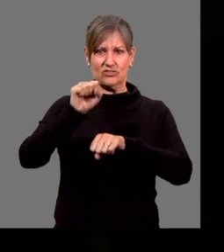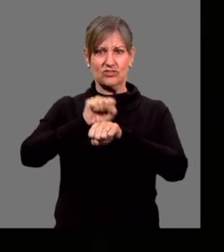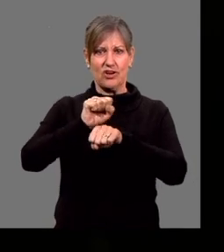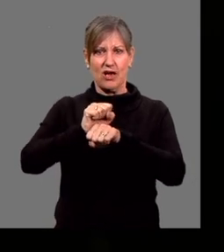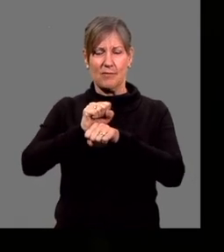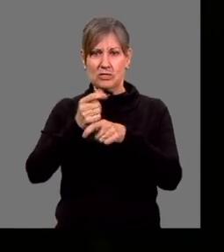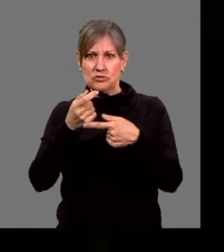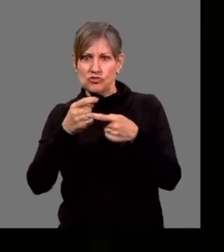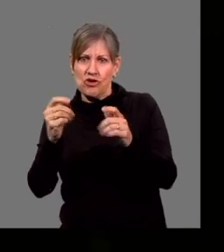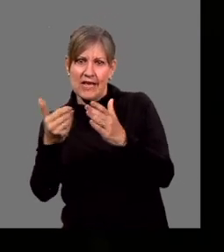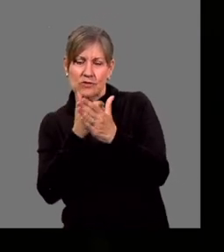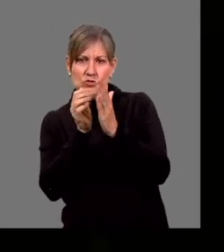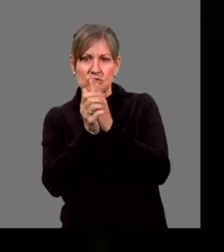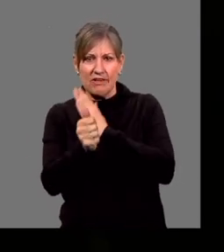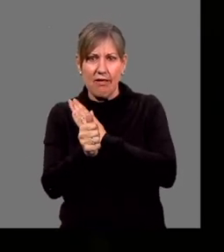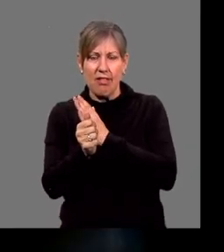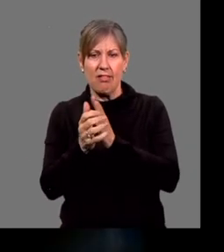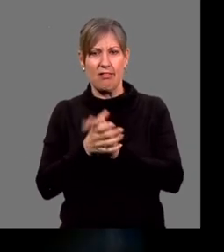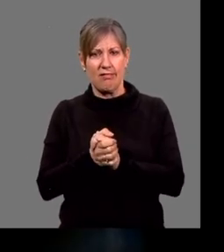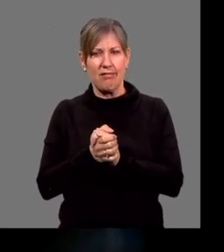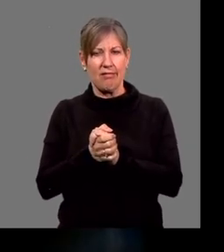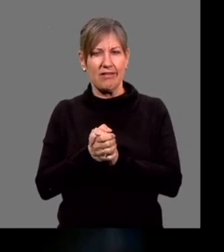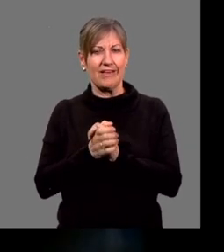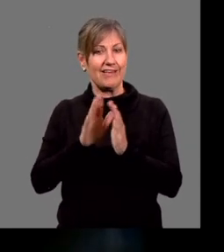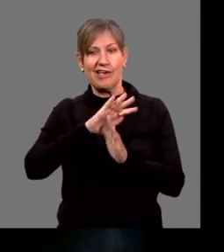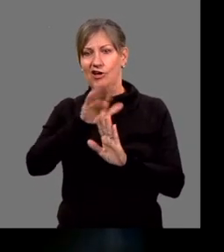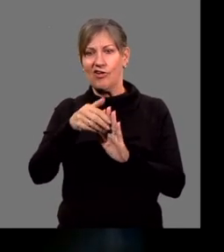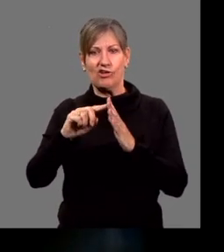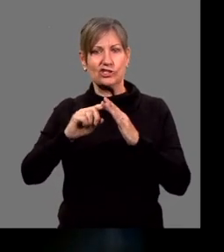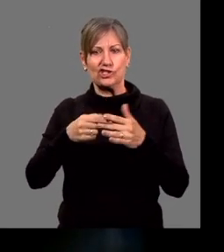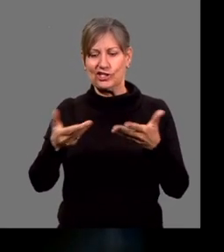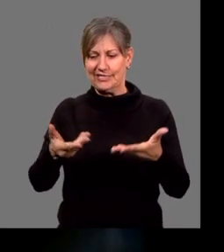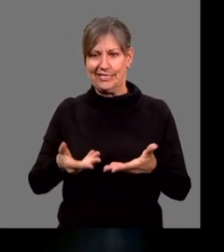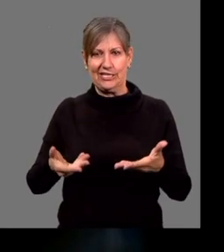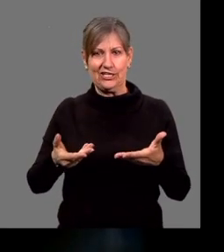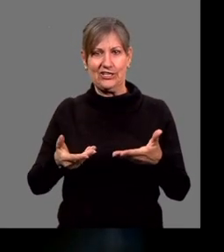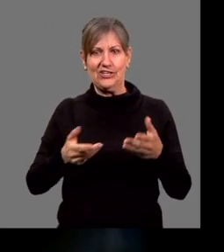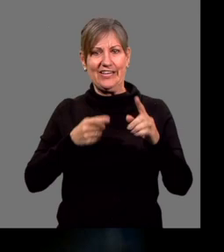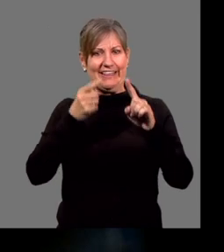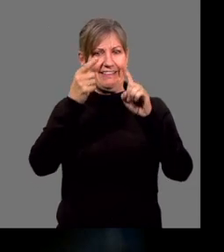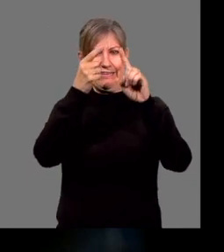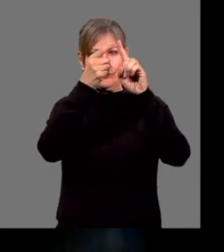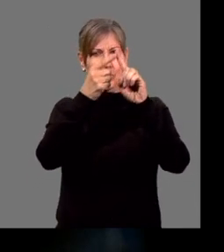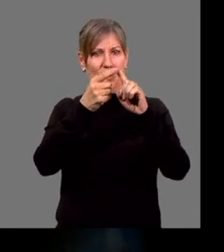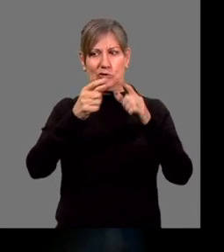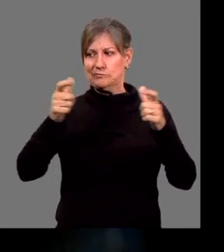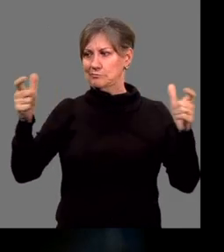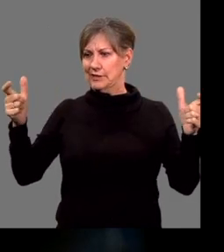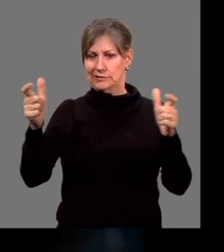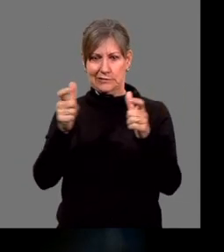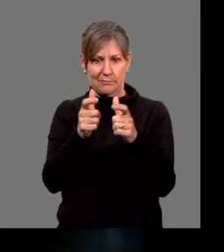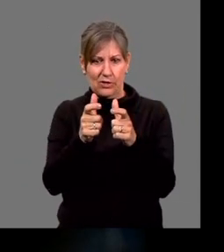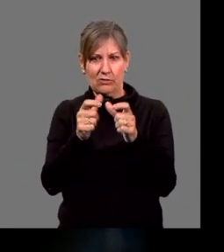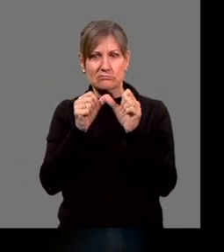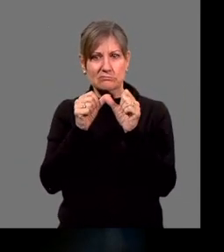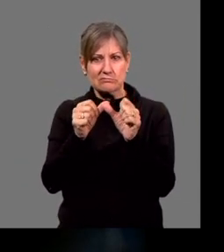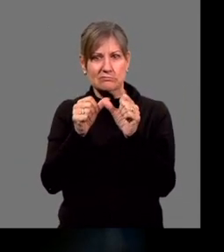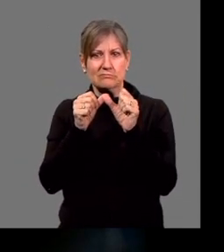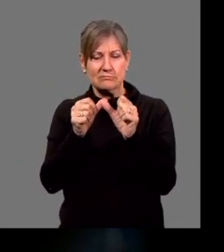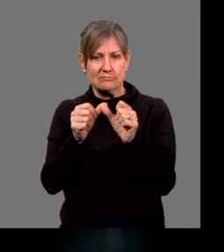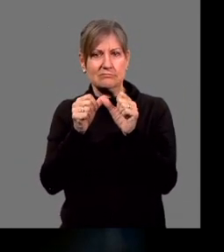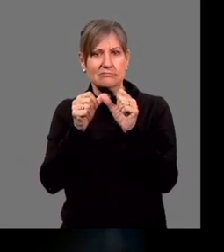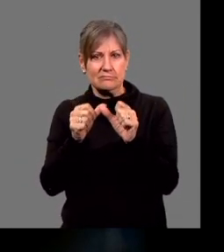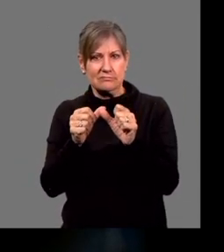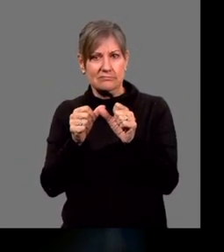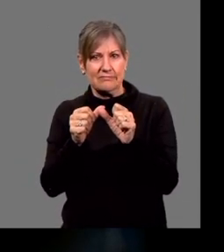job, try out that new skill. This is where it all starts. These goals of all sizes keep us moving. They keep